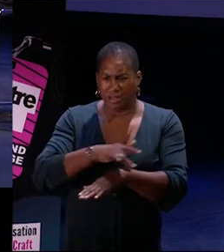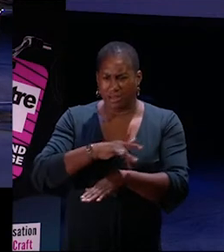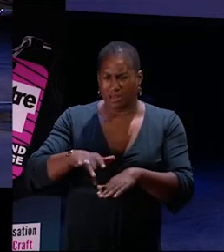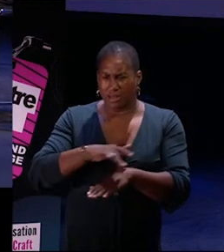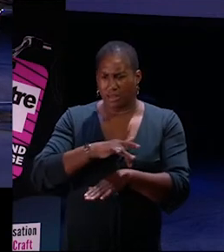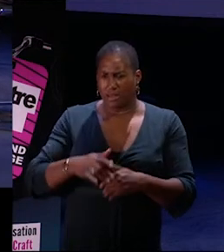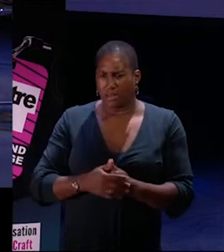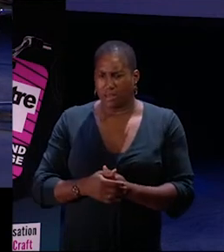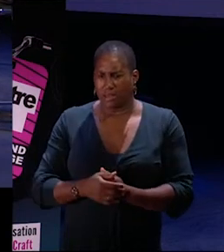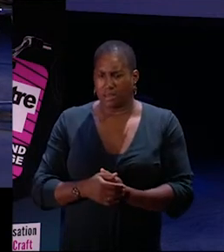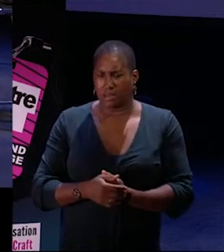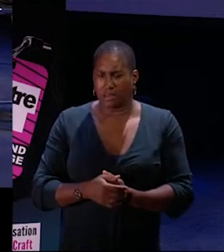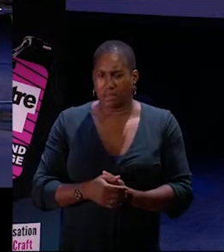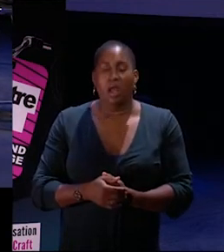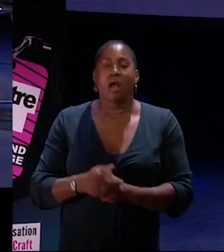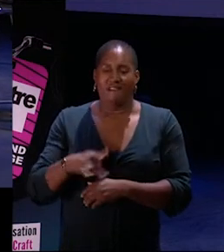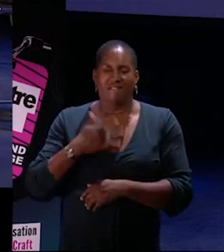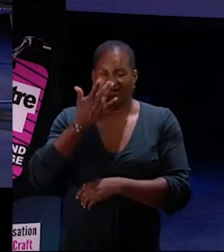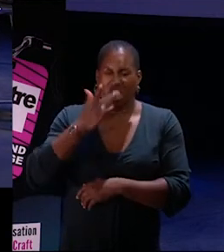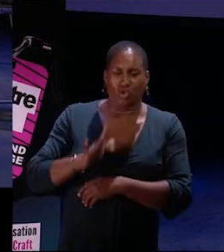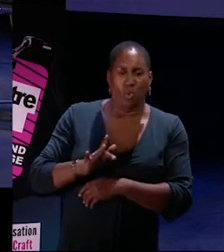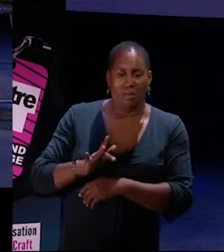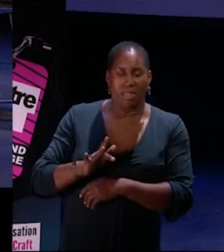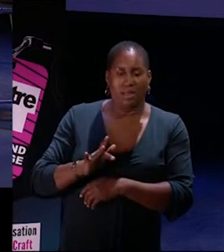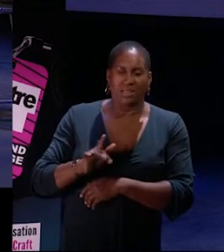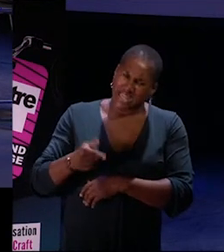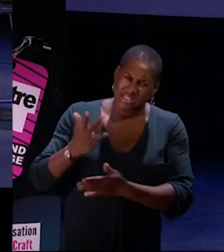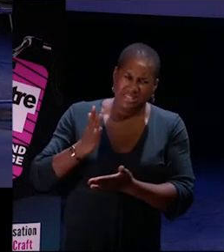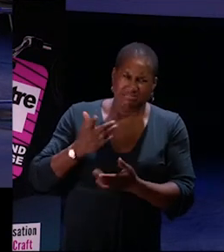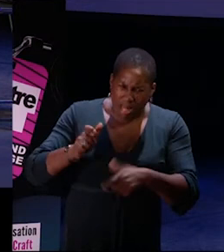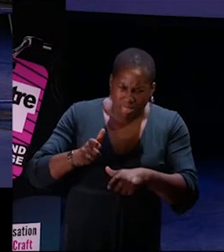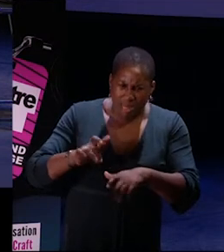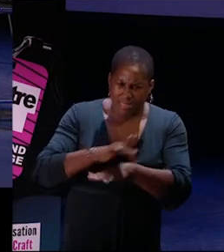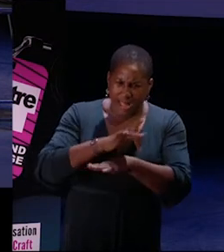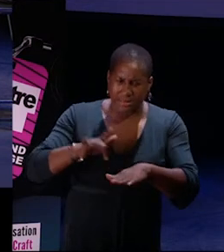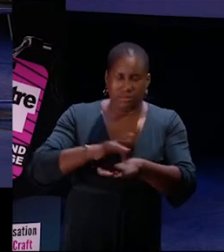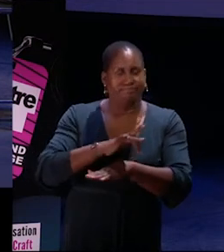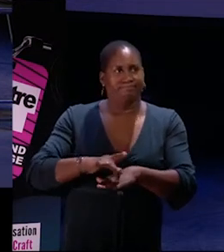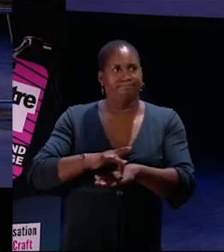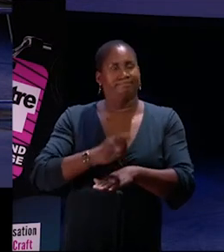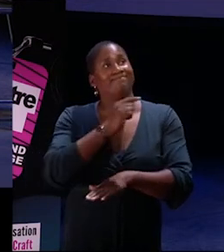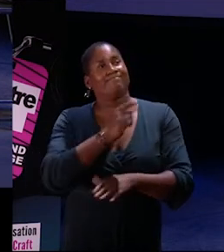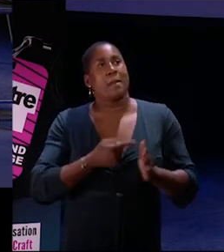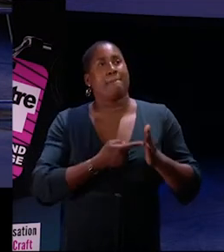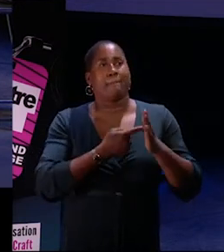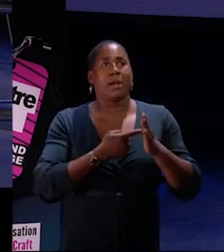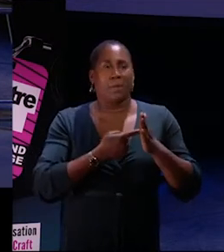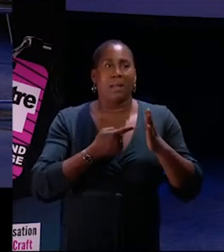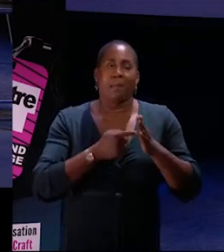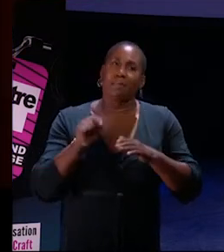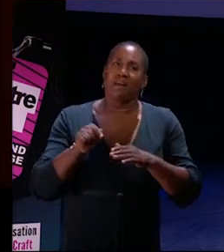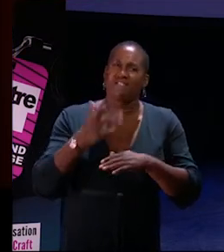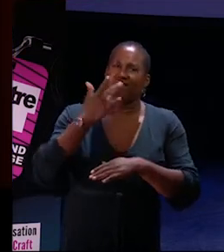absolutely. I'm not saying that we are taking away from a live experience. That's really, really important. But it's extending an opportunity to a new